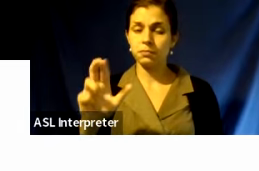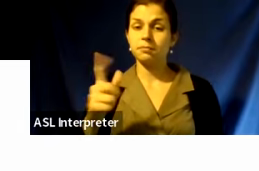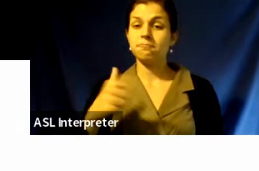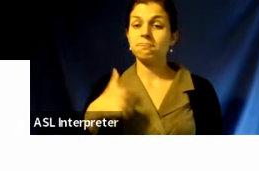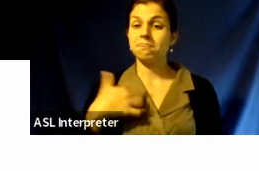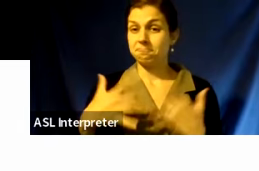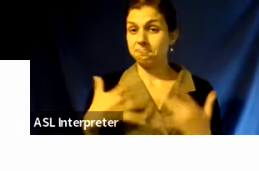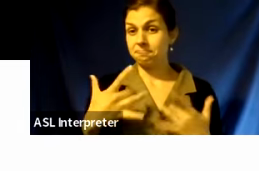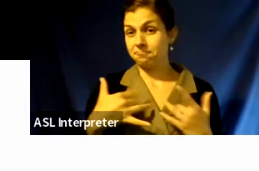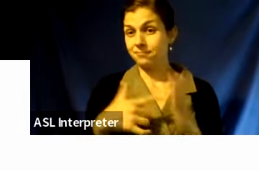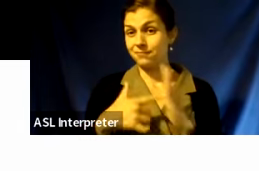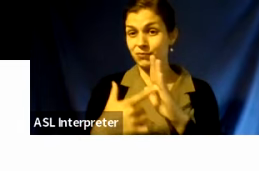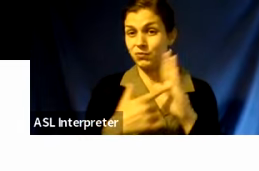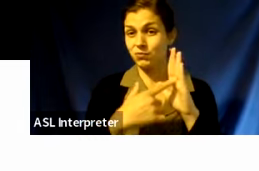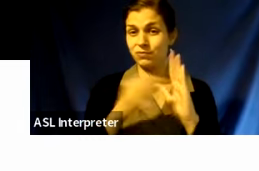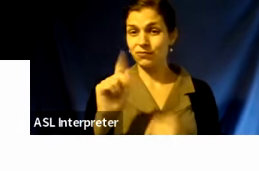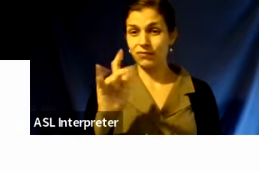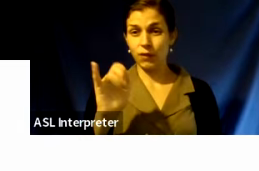tour of Skyward.